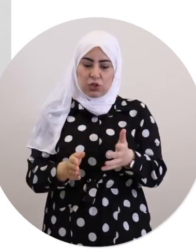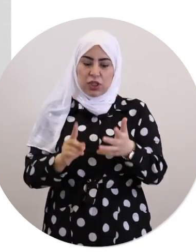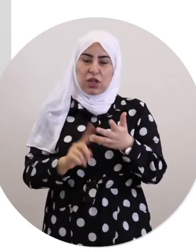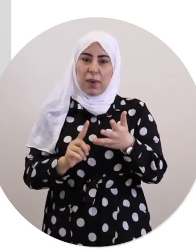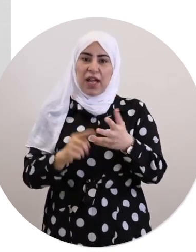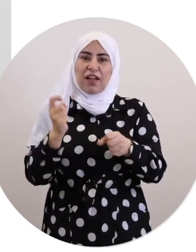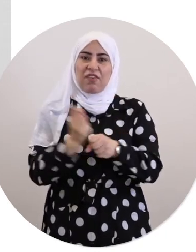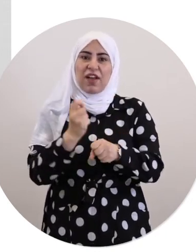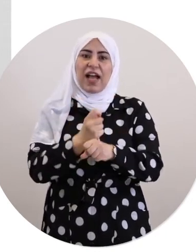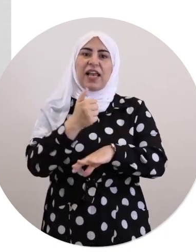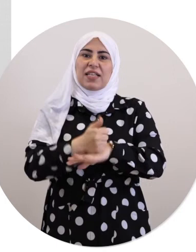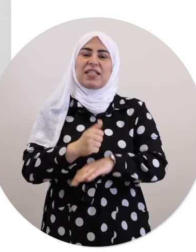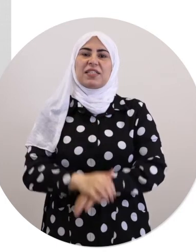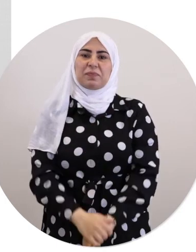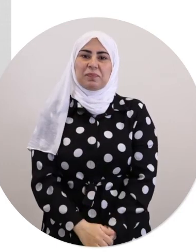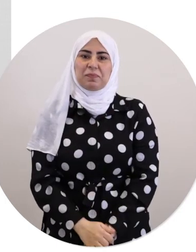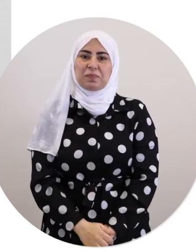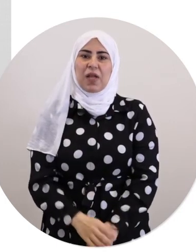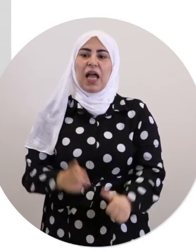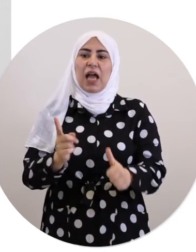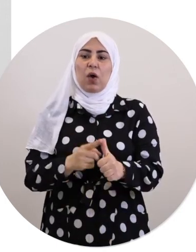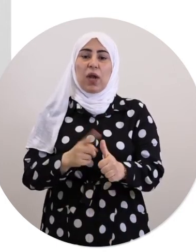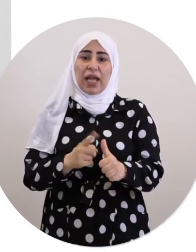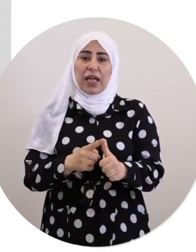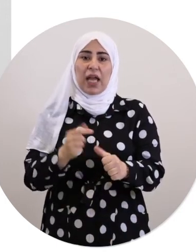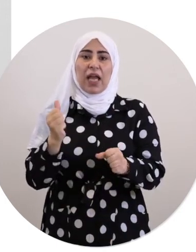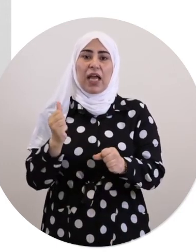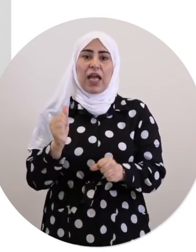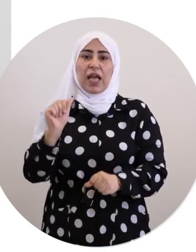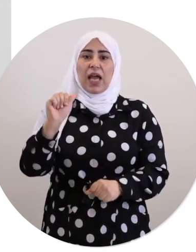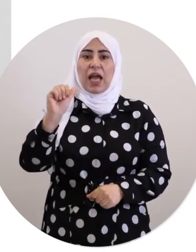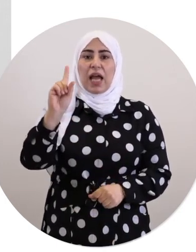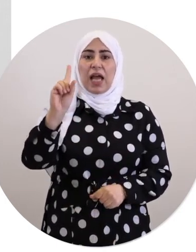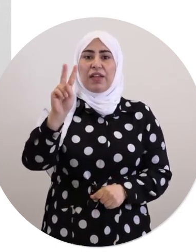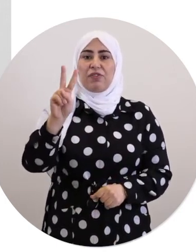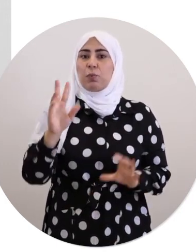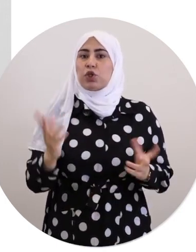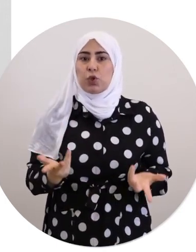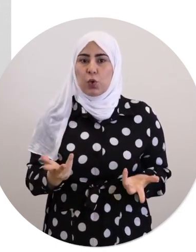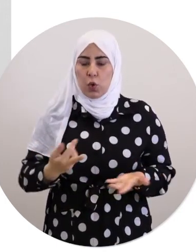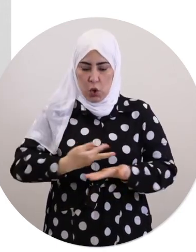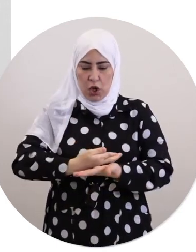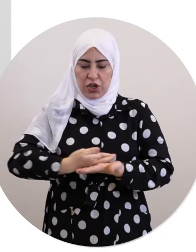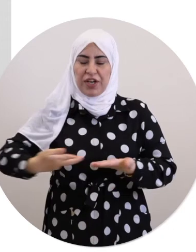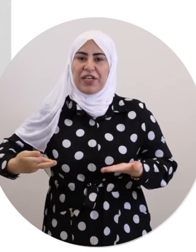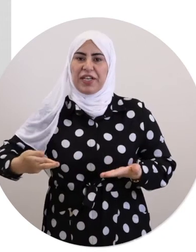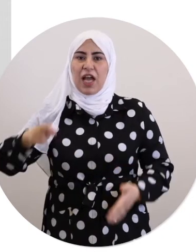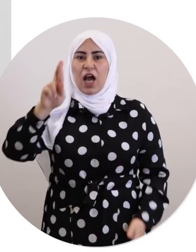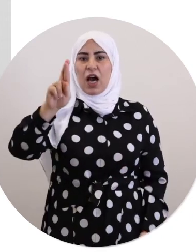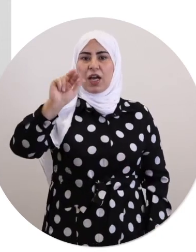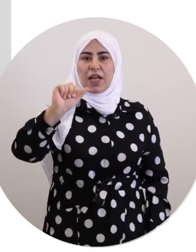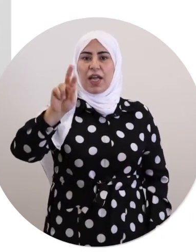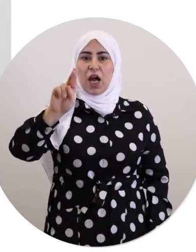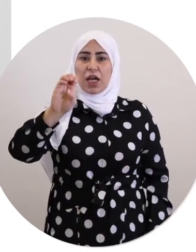to add what? An auxiliary because it's not there. Rarely does my brother get up early on Saturdays.